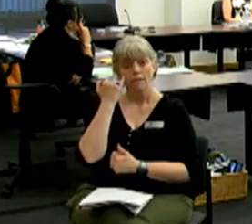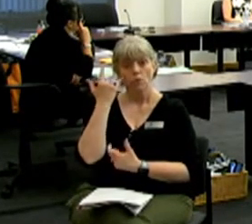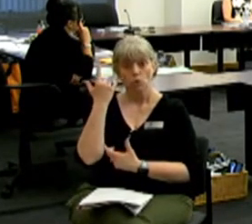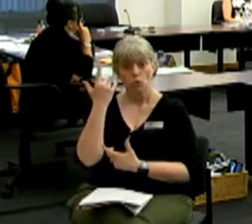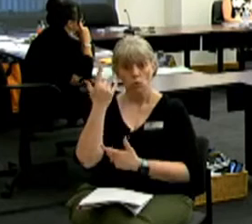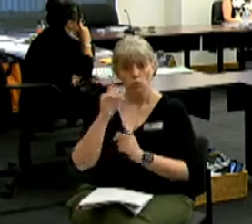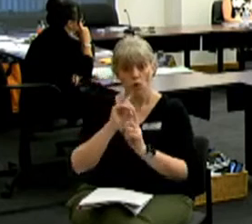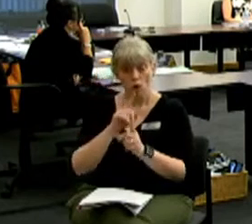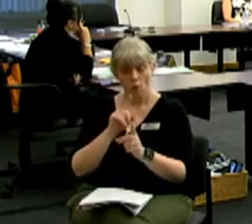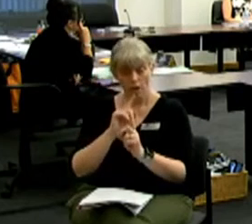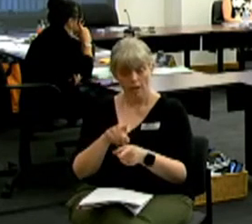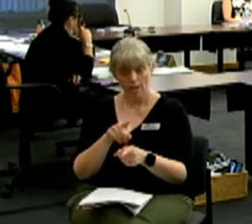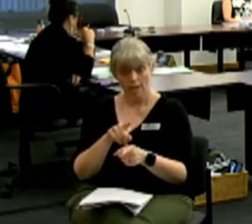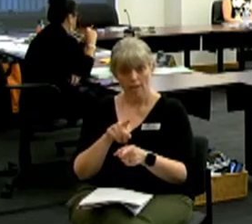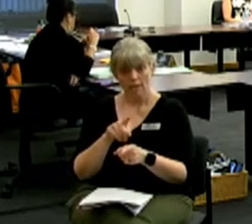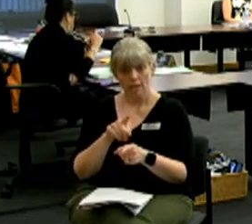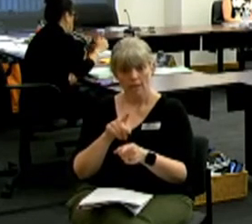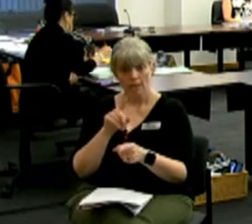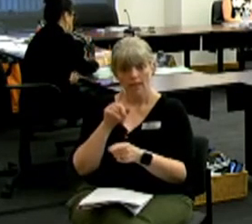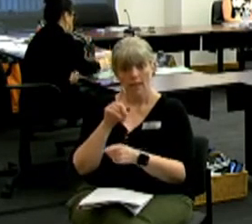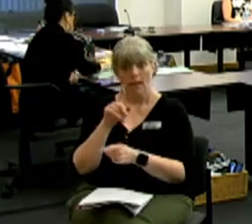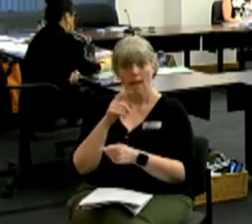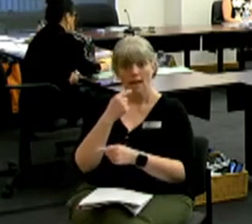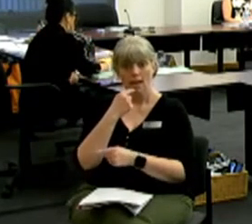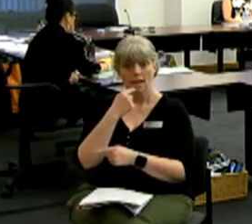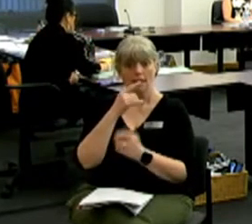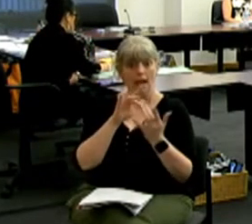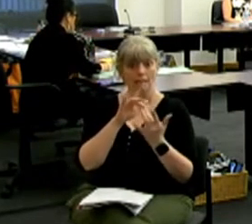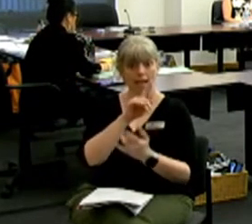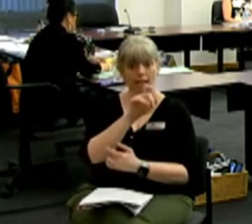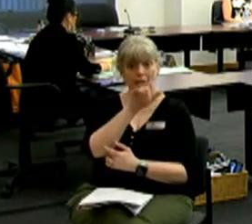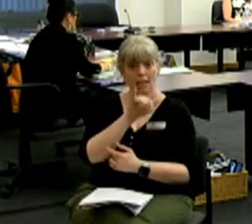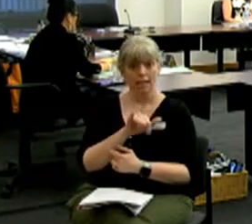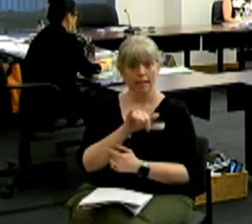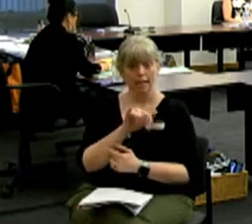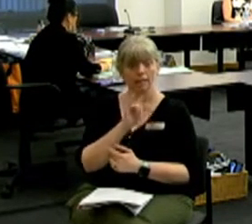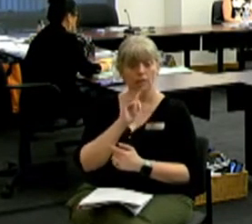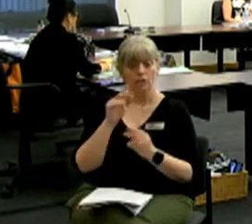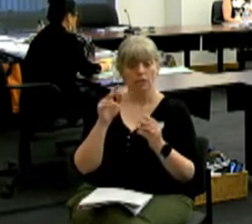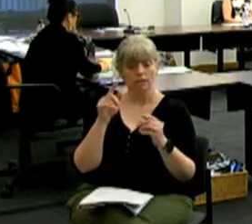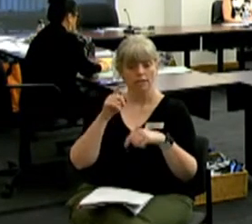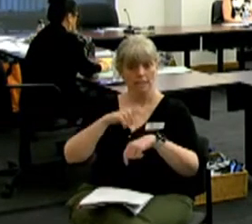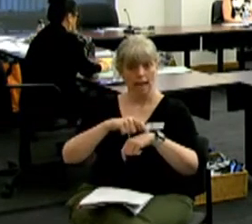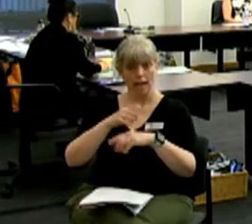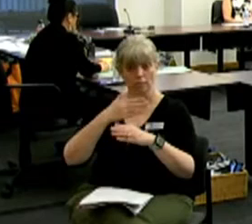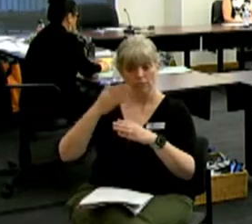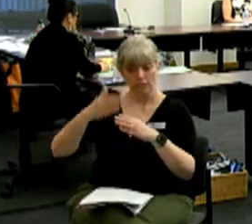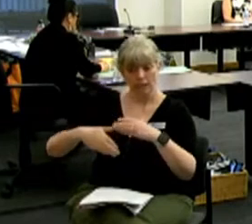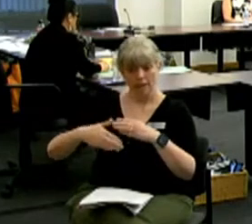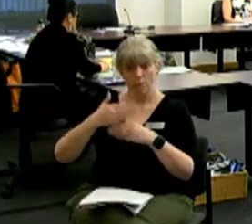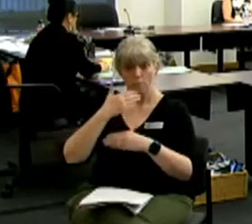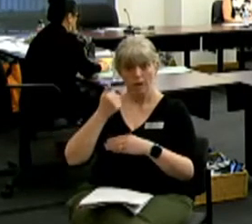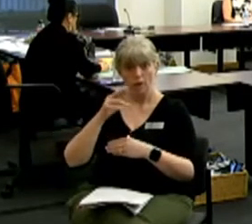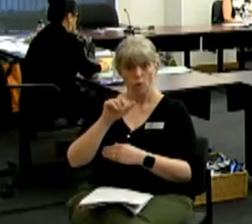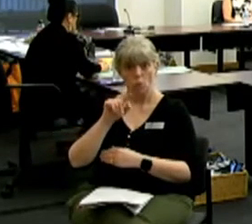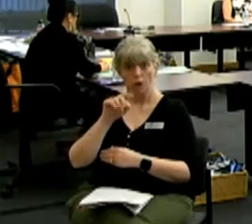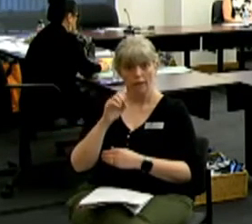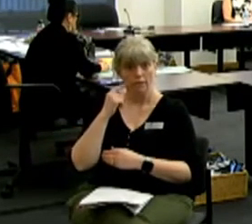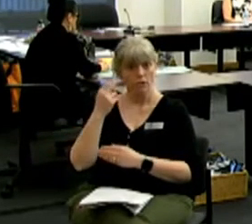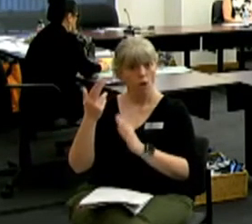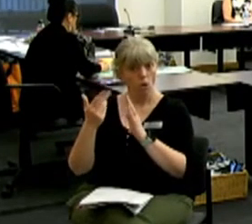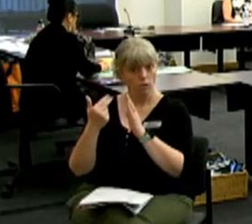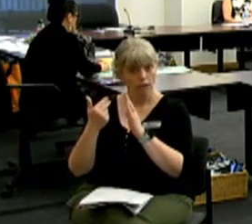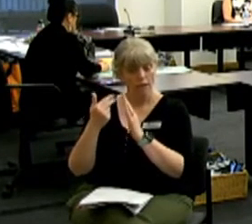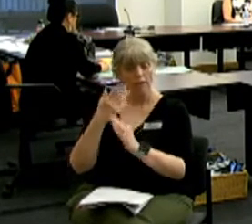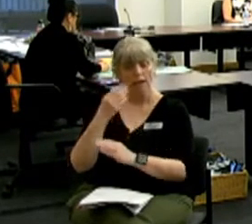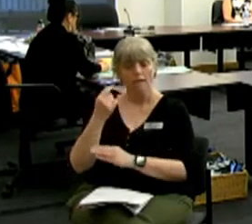going, connect with Kelly, because there is a time frame of connecting for better rates for the